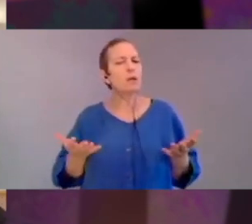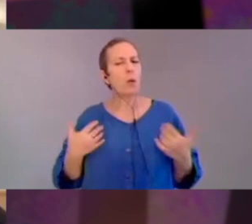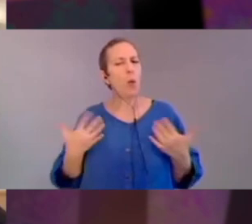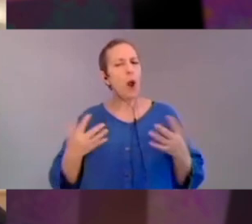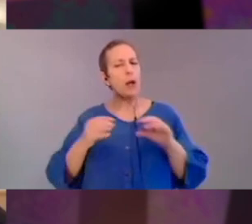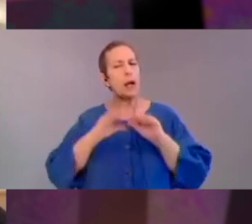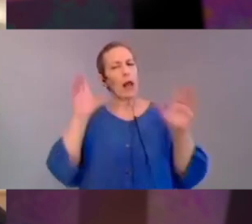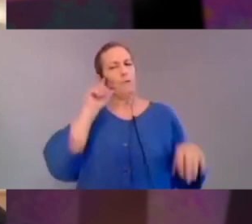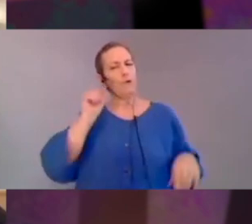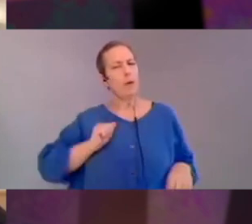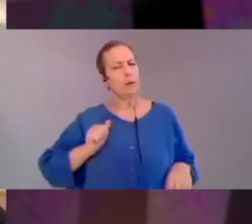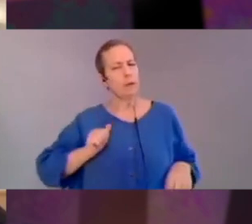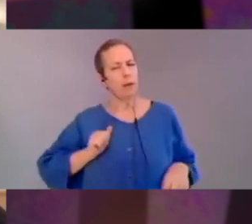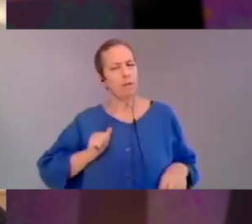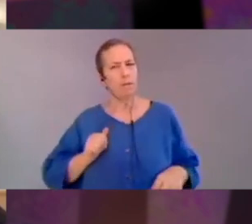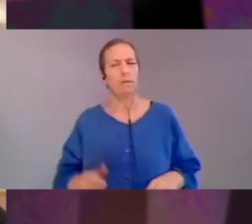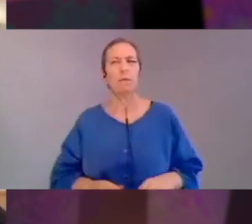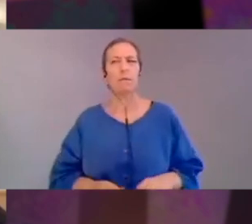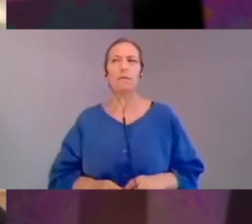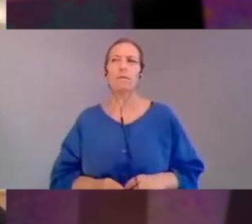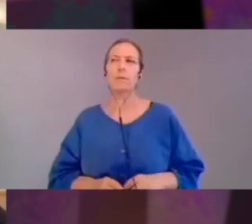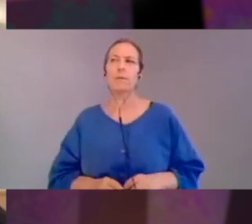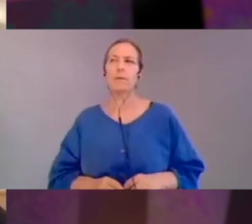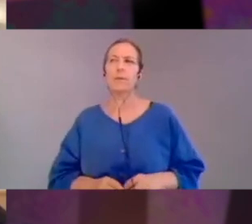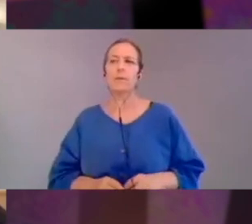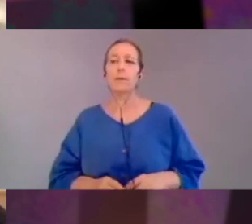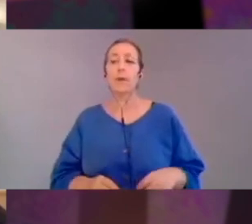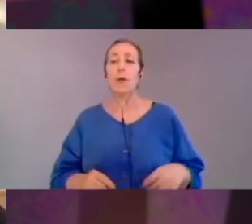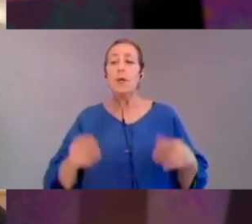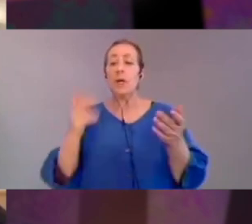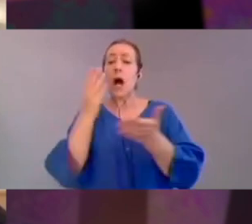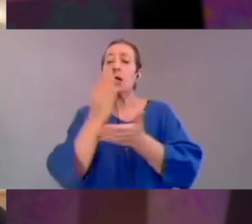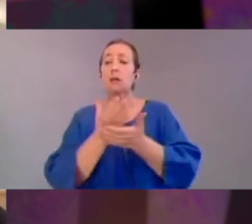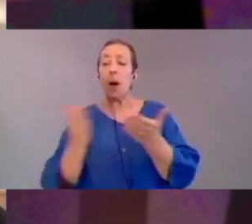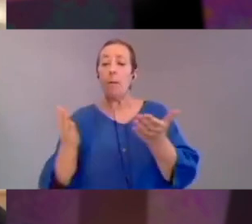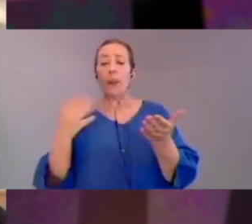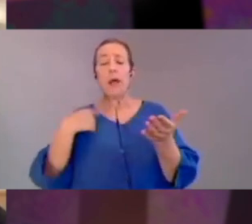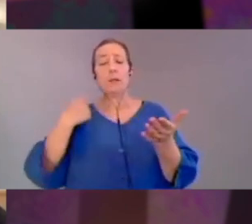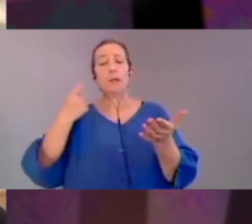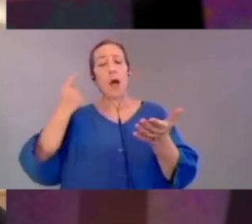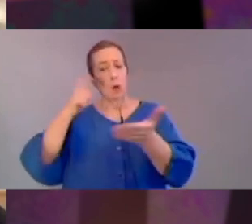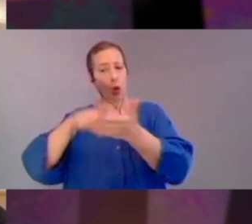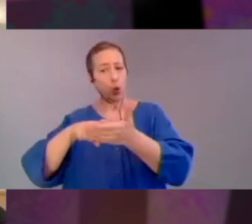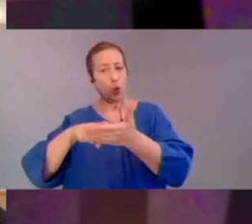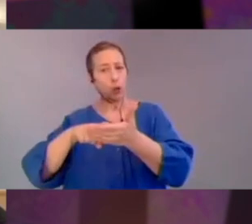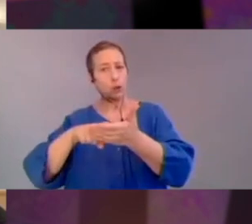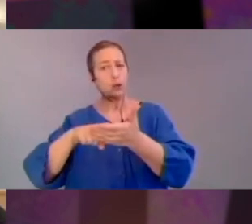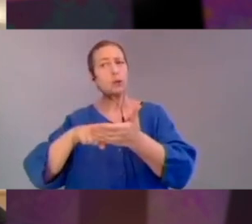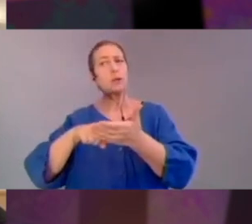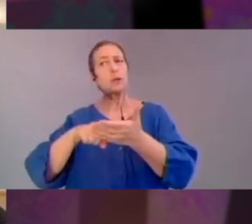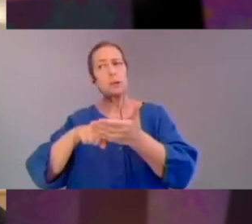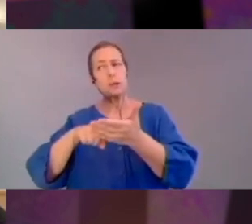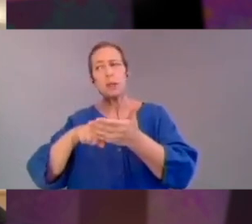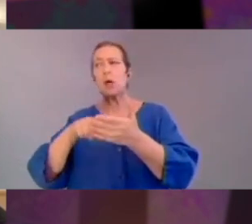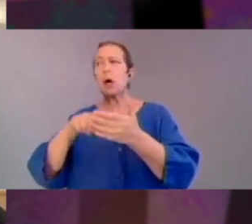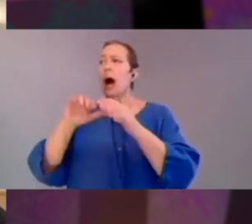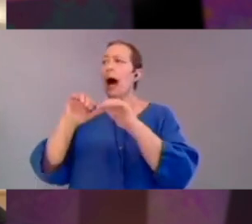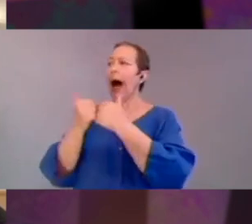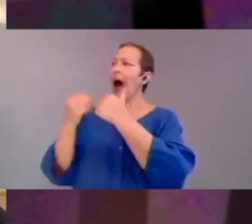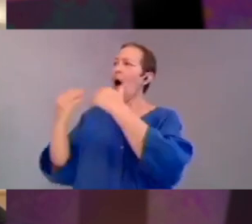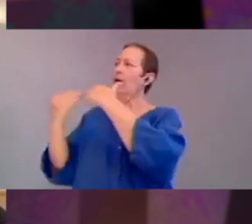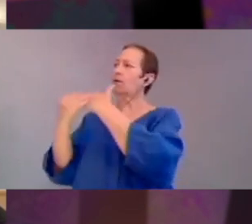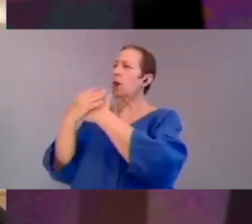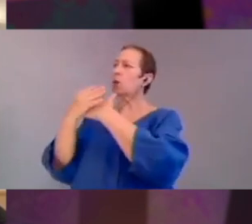are just noticing the ways that I've been influenced throughout all of my life experiences. You know, I grew up outside of my